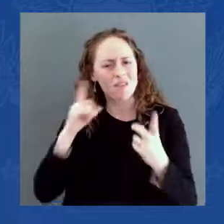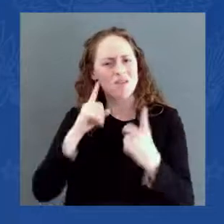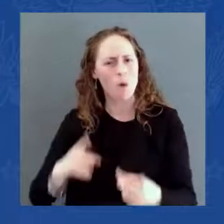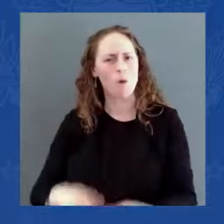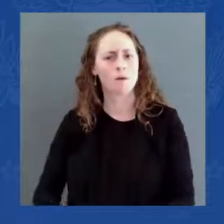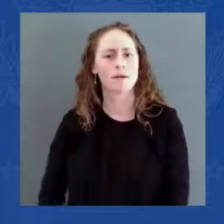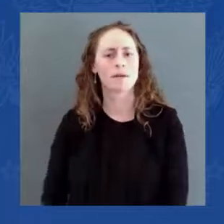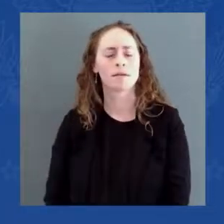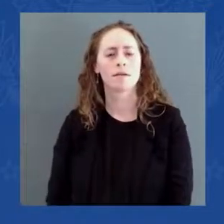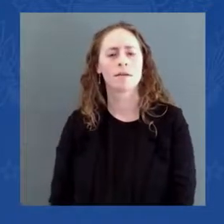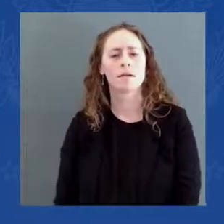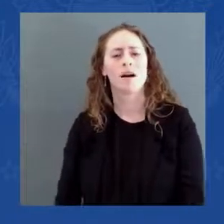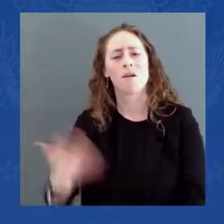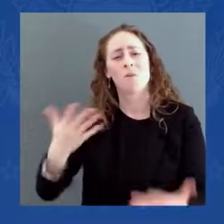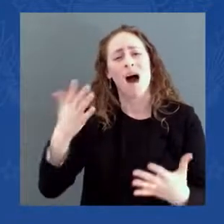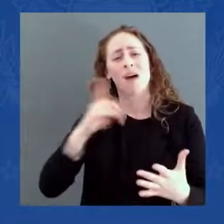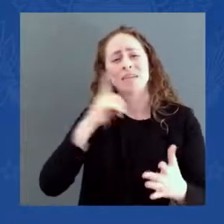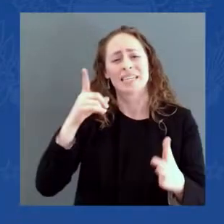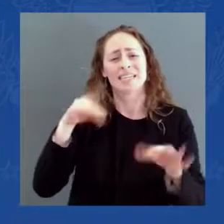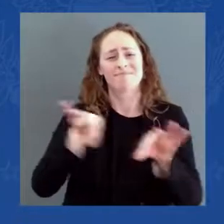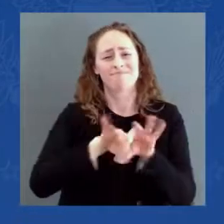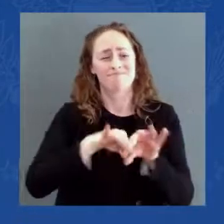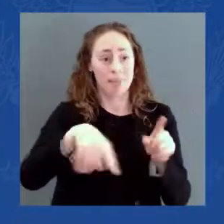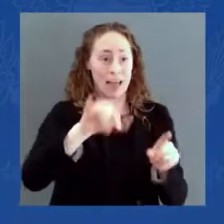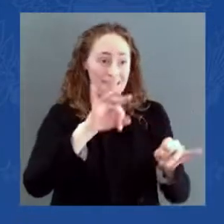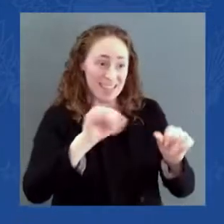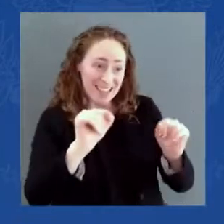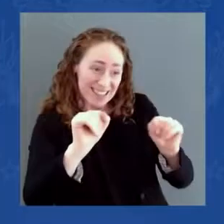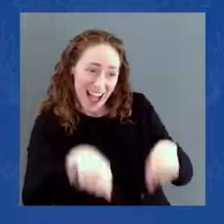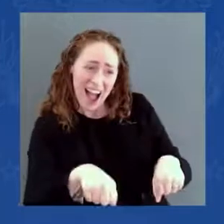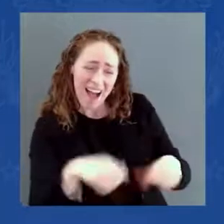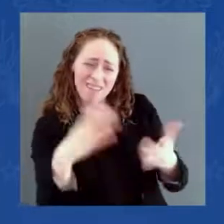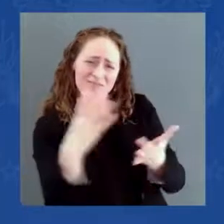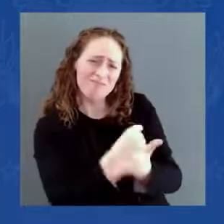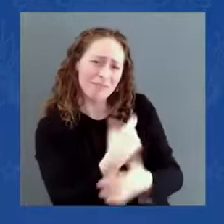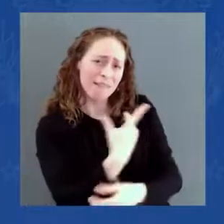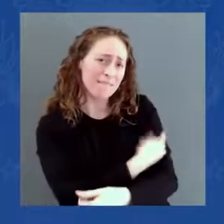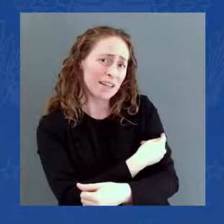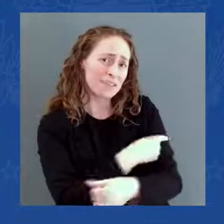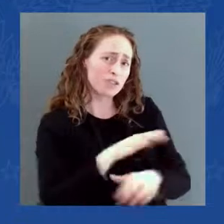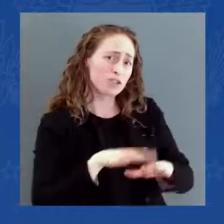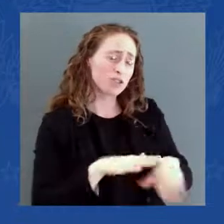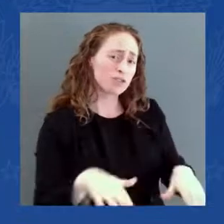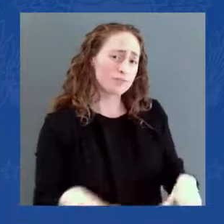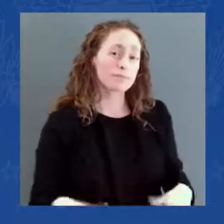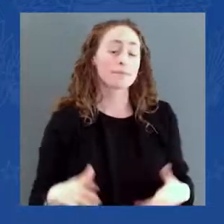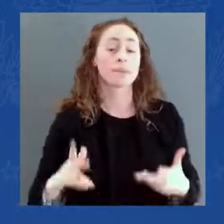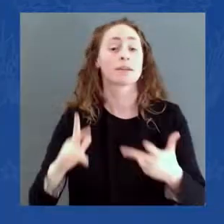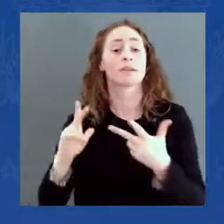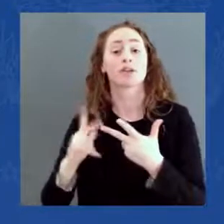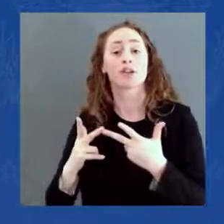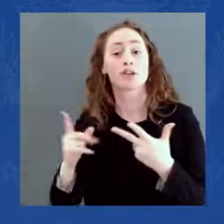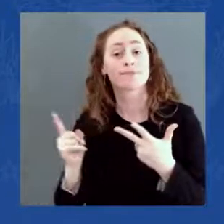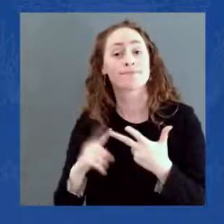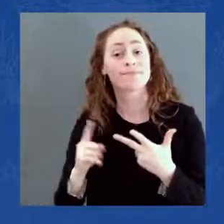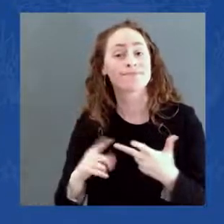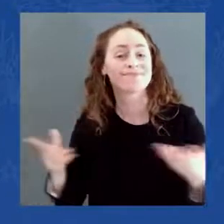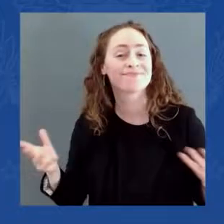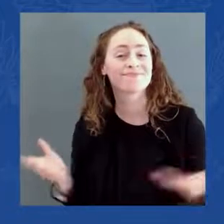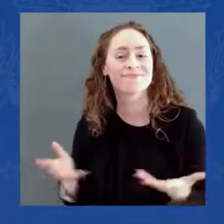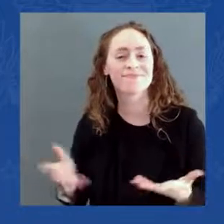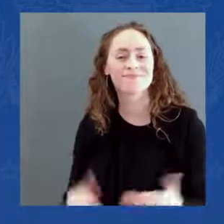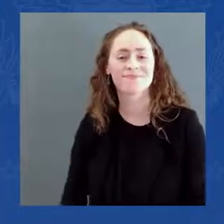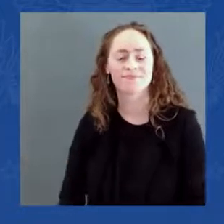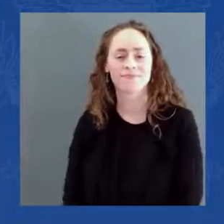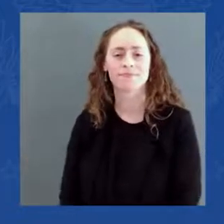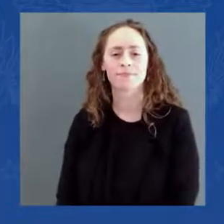we're going to make free at-home tests more available to Americans than ever before. To better detect and control the Delta variant,